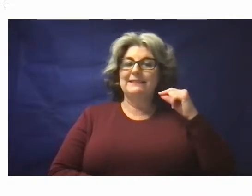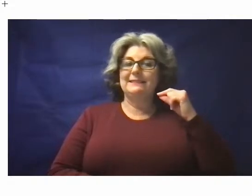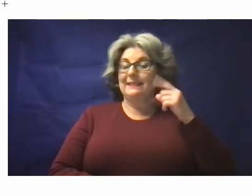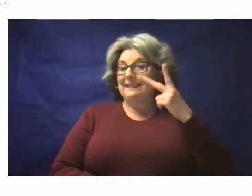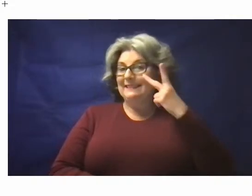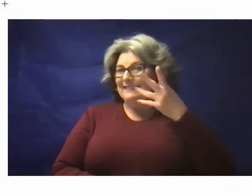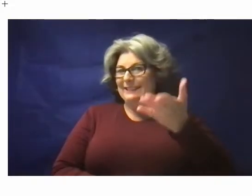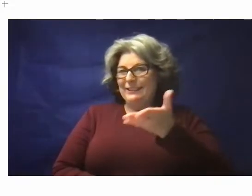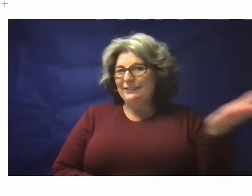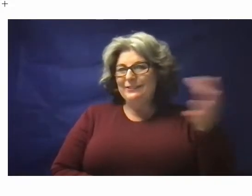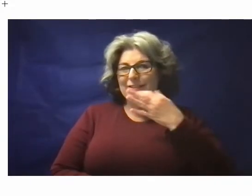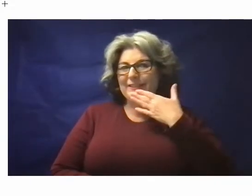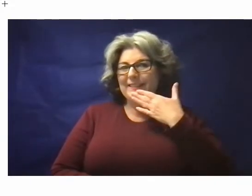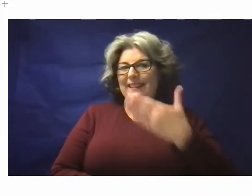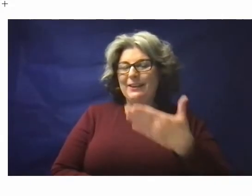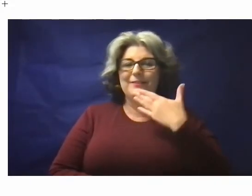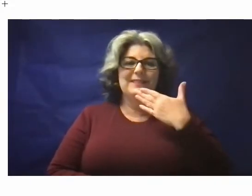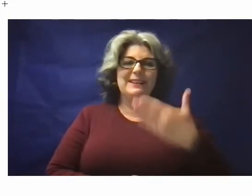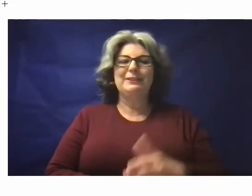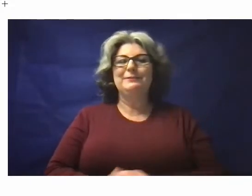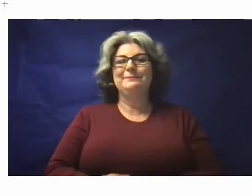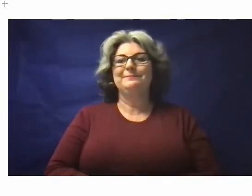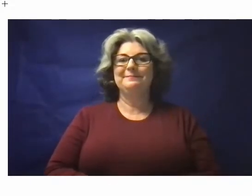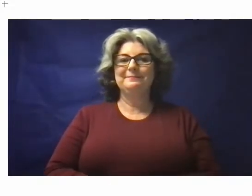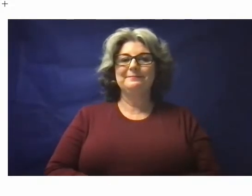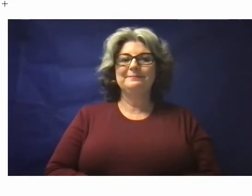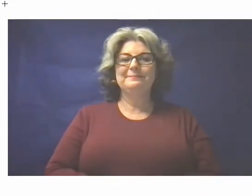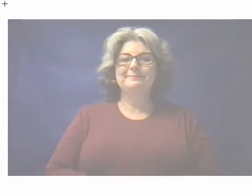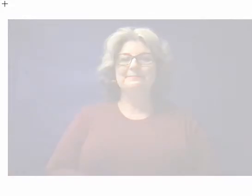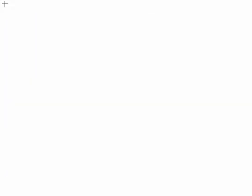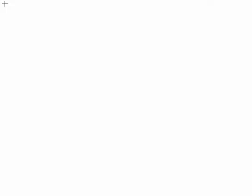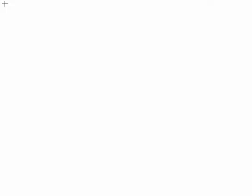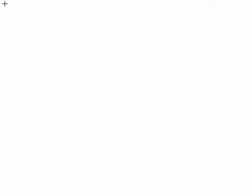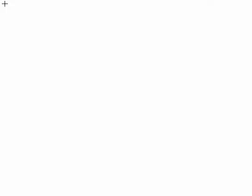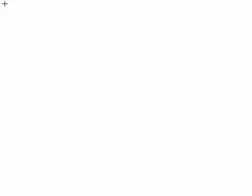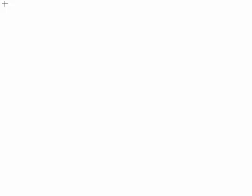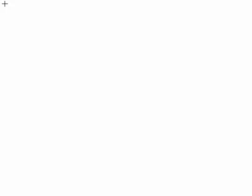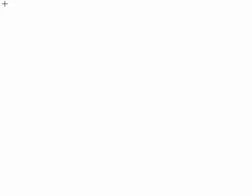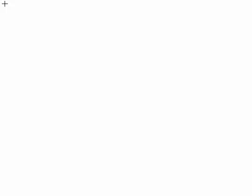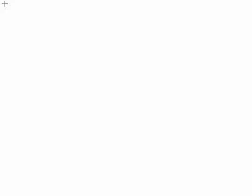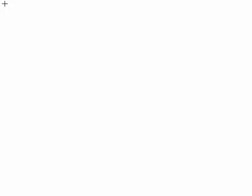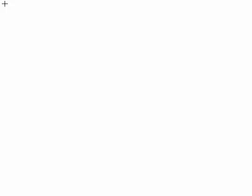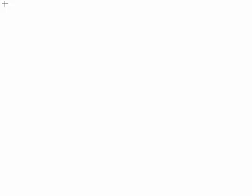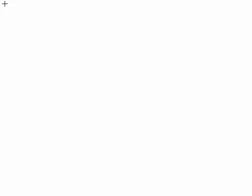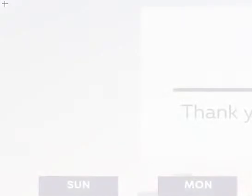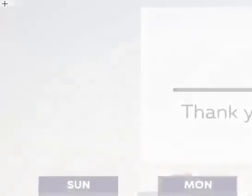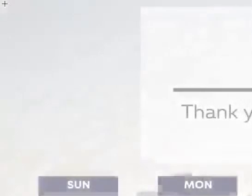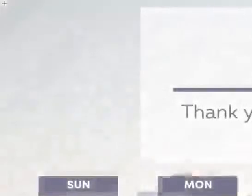Thank you. Thank you, everyone.